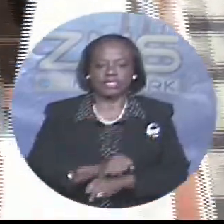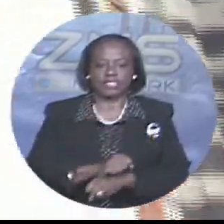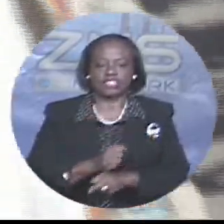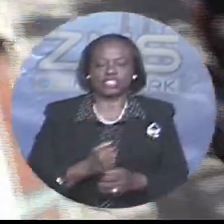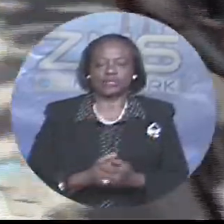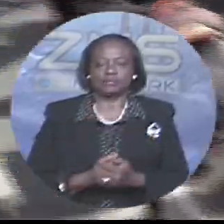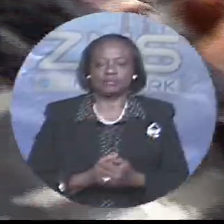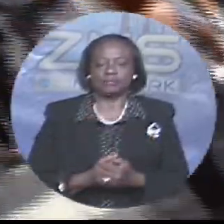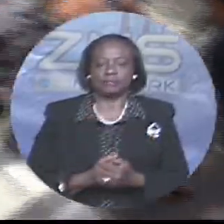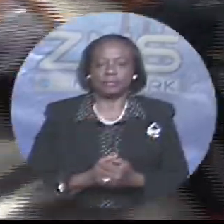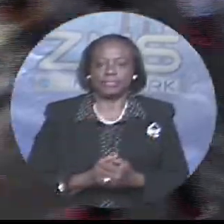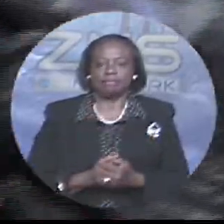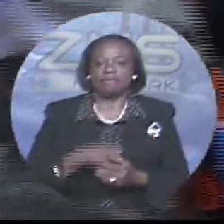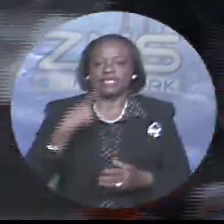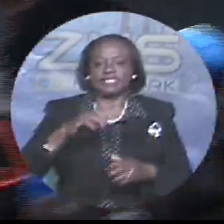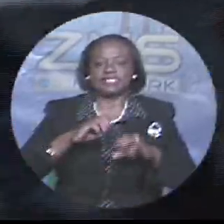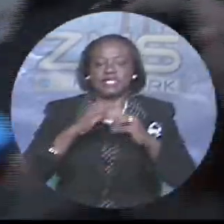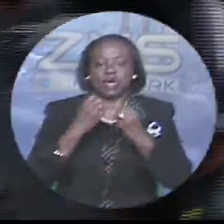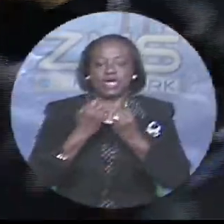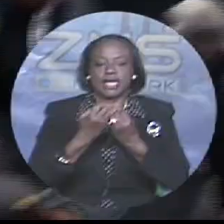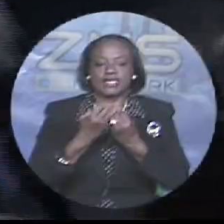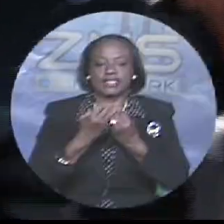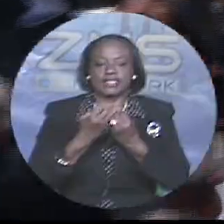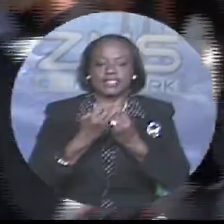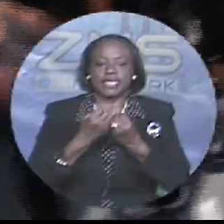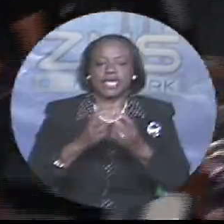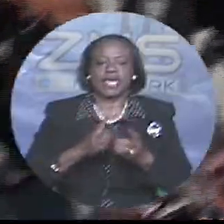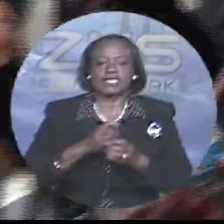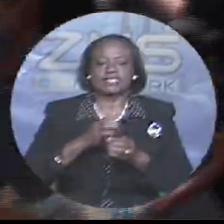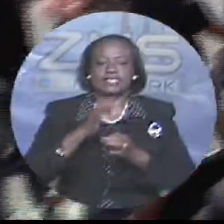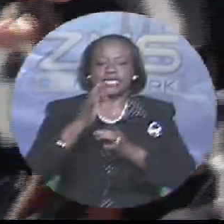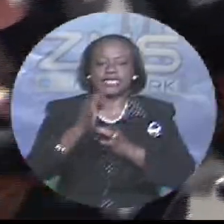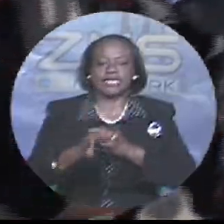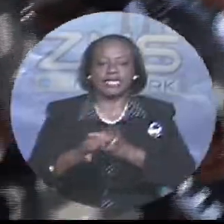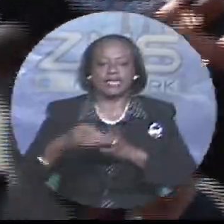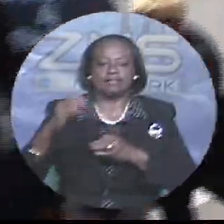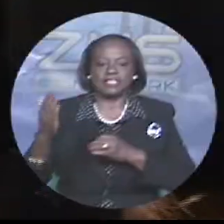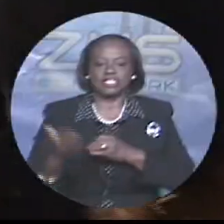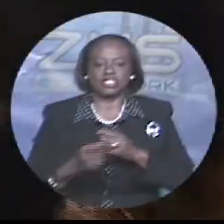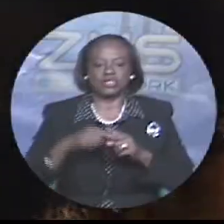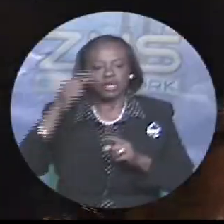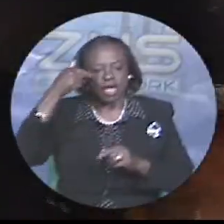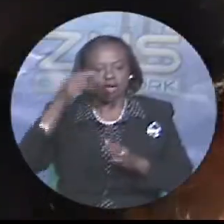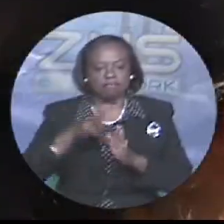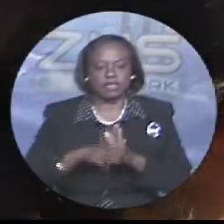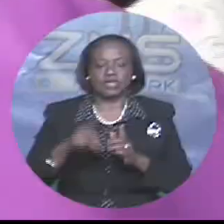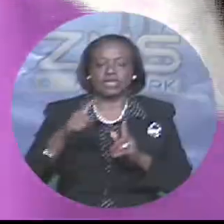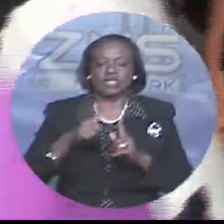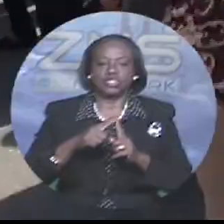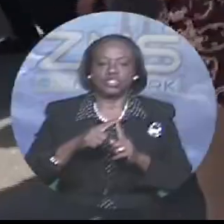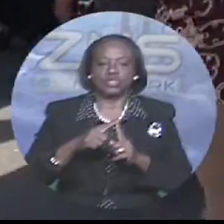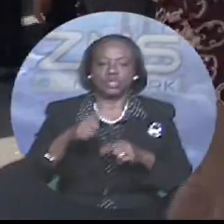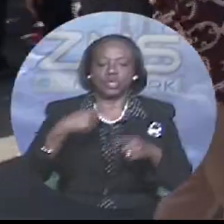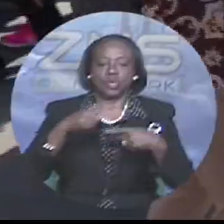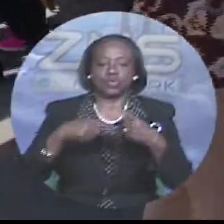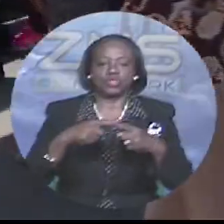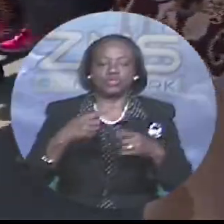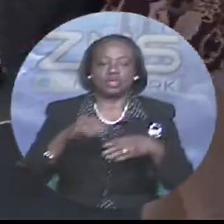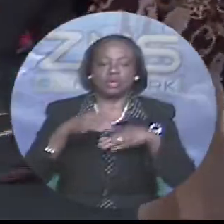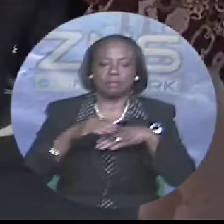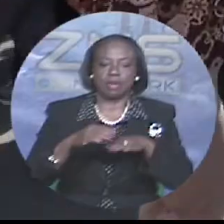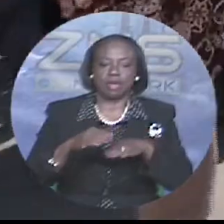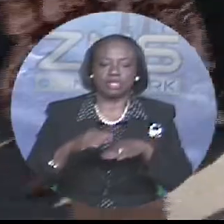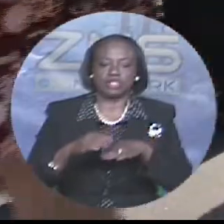Gerald says the organizers extended an invitation to the government to attend the march, but he said them showing up was criticized as